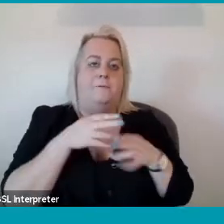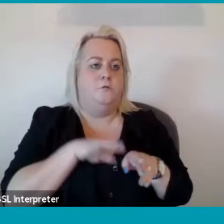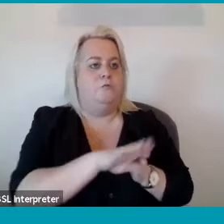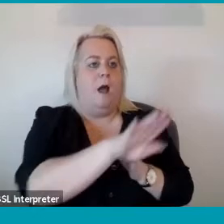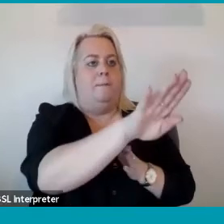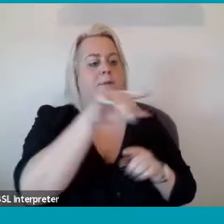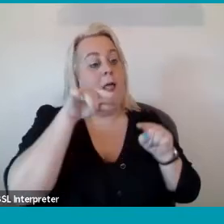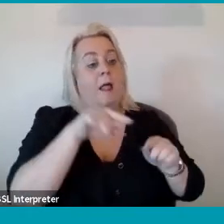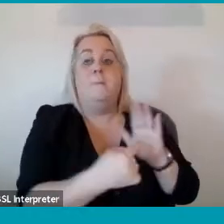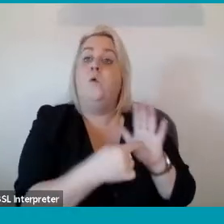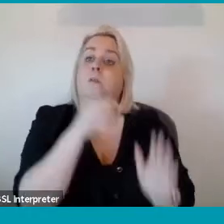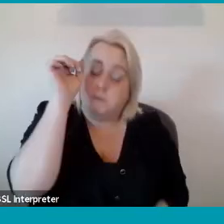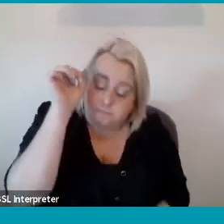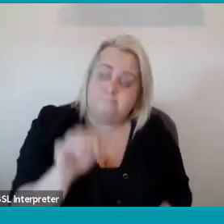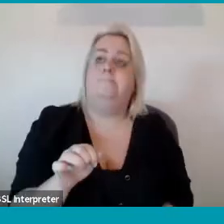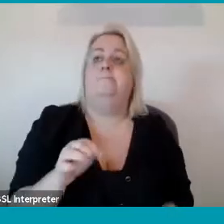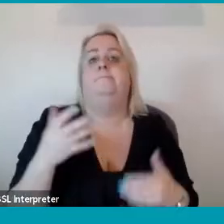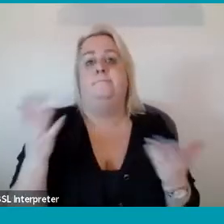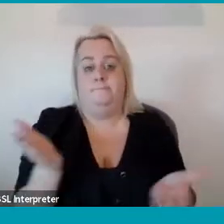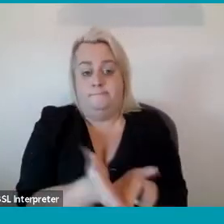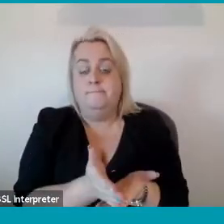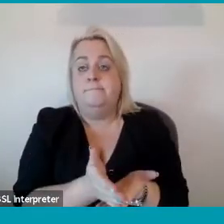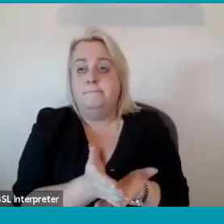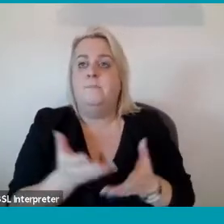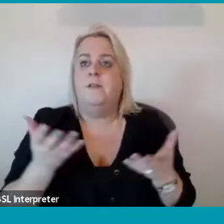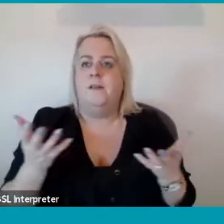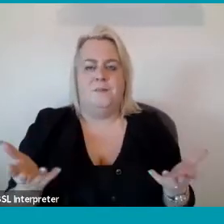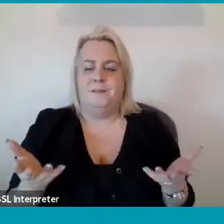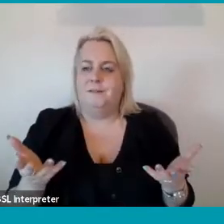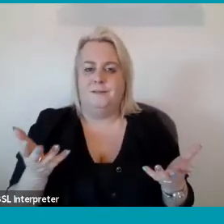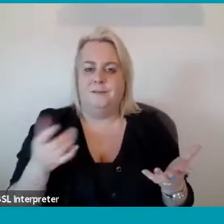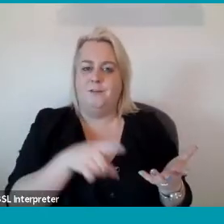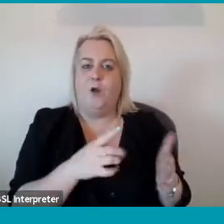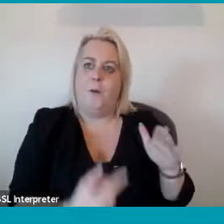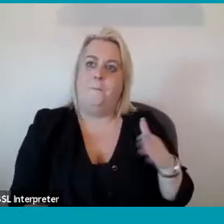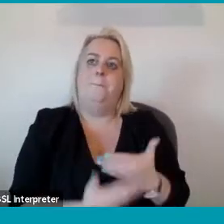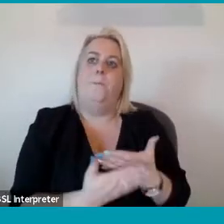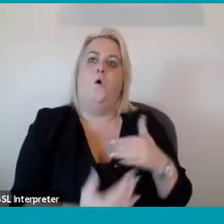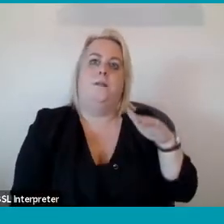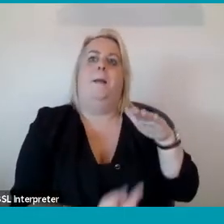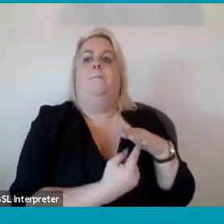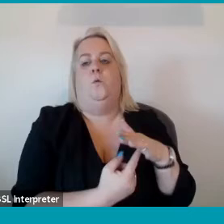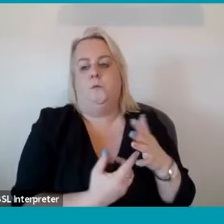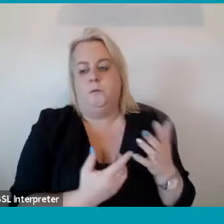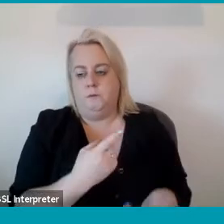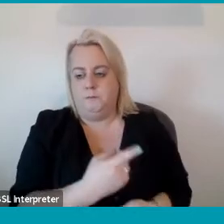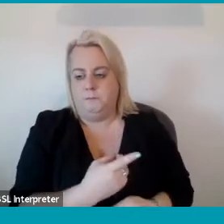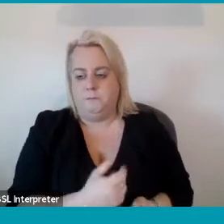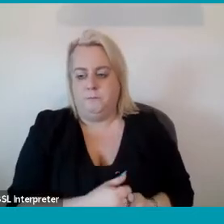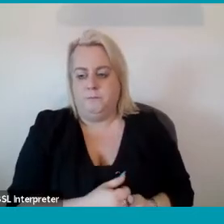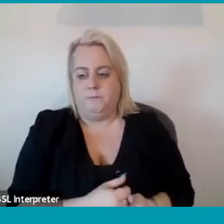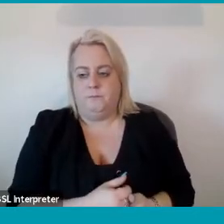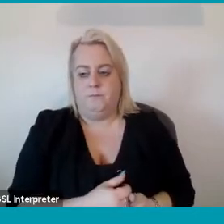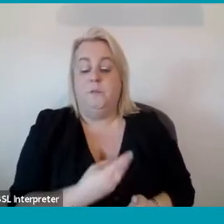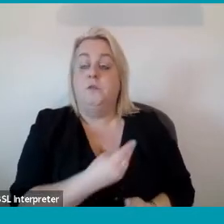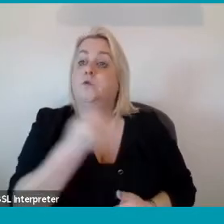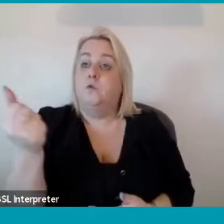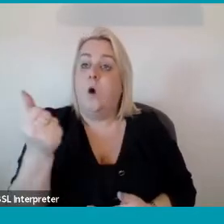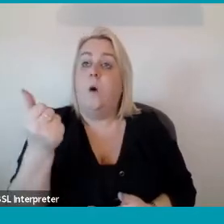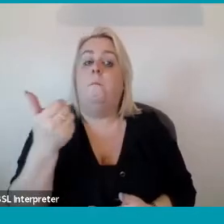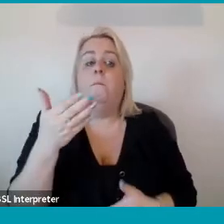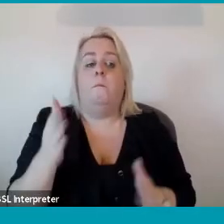are important. And then the other thing, of course, to note is that not all wheelchair users are permanent wheelchair